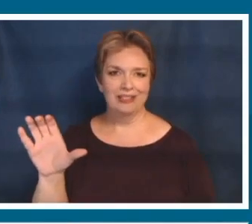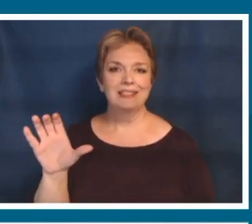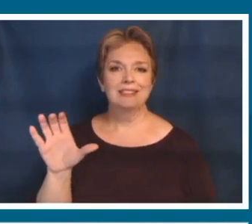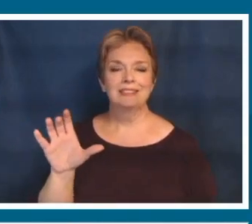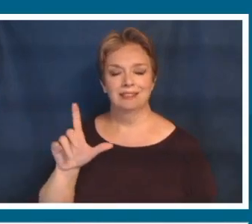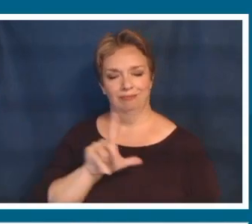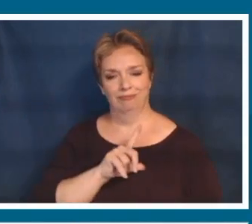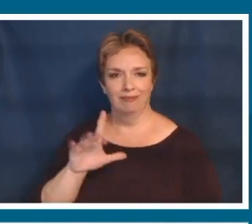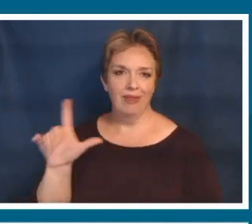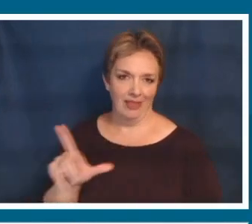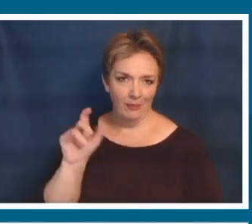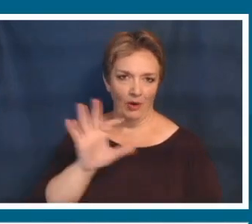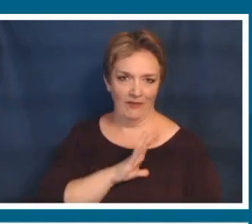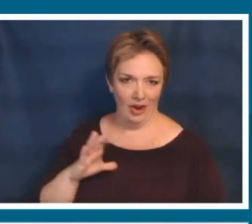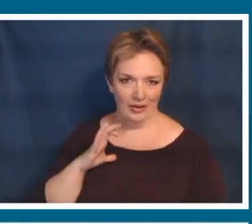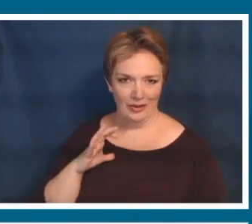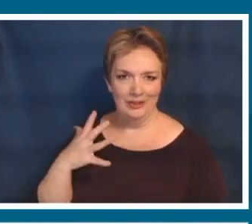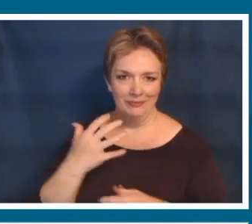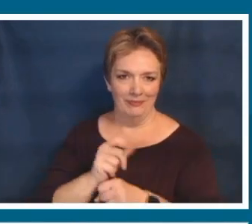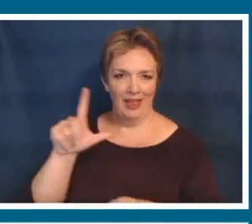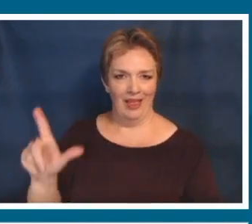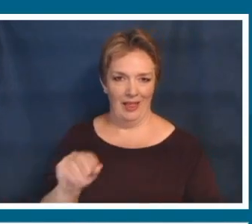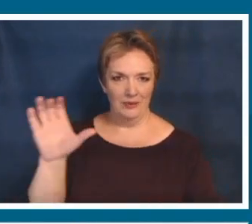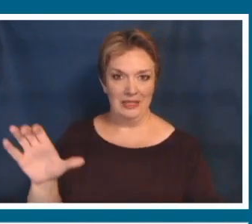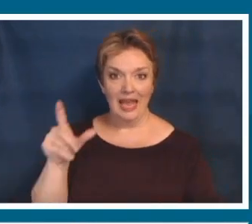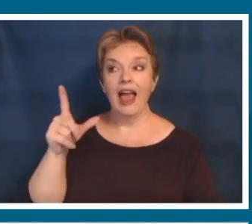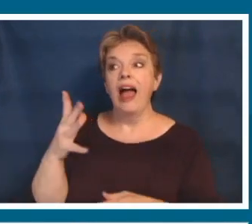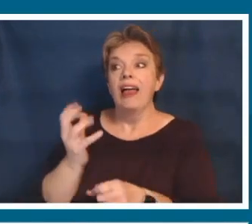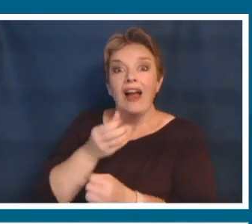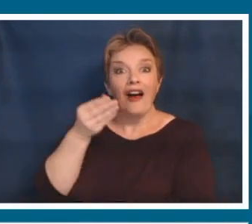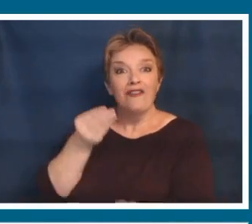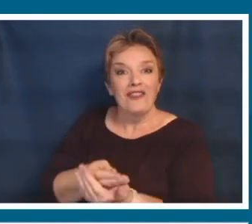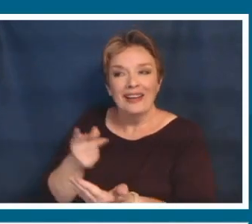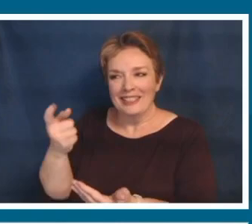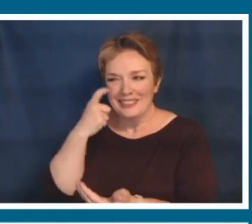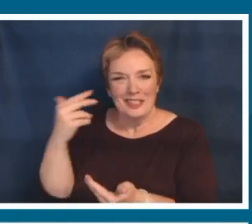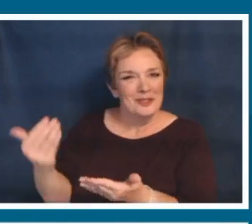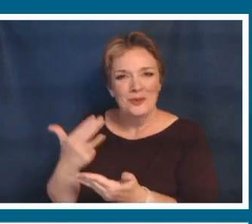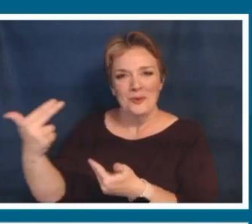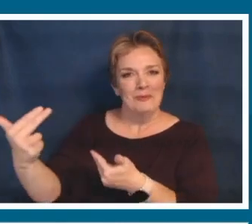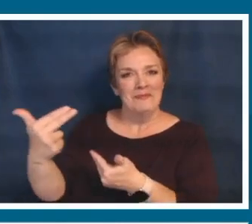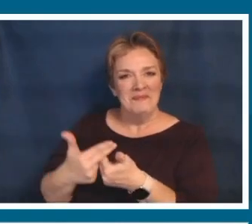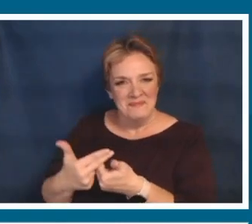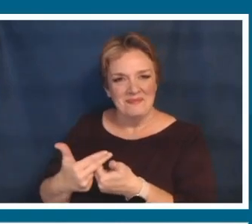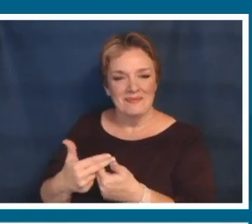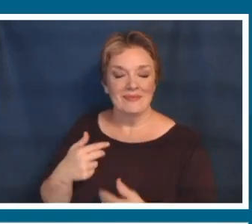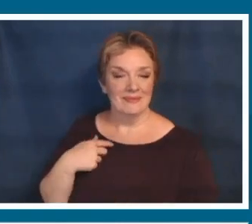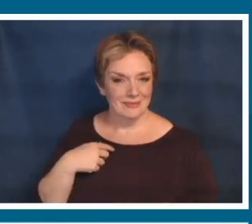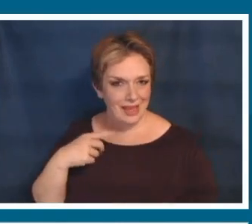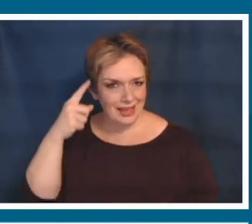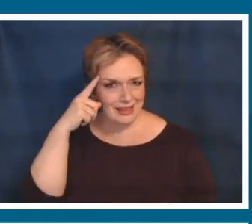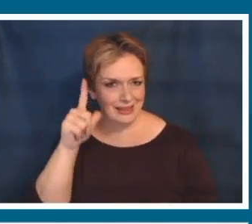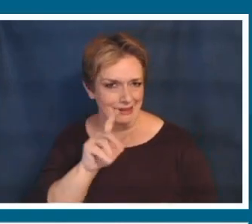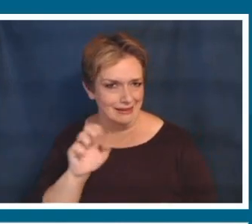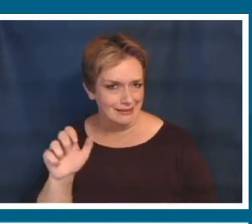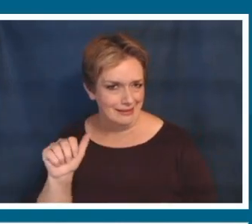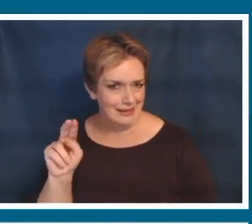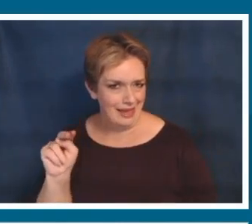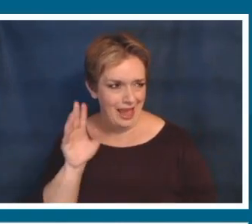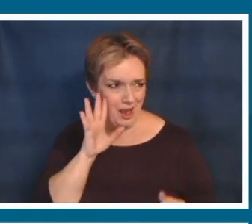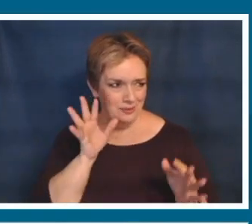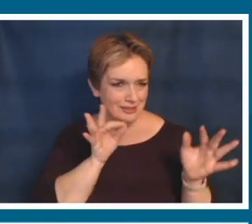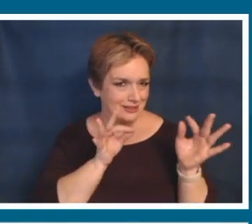funding as a new member, and I think Leanne will tell you all a little bit more about how that might be possible